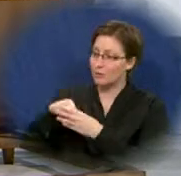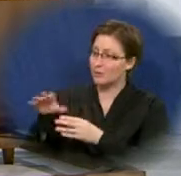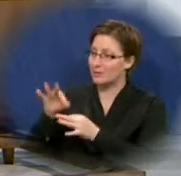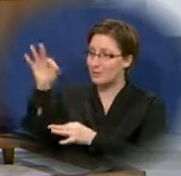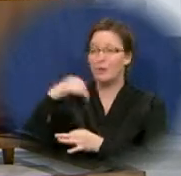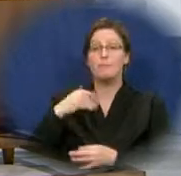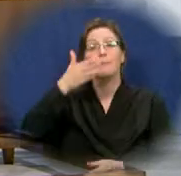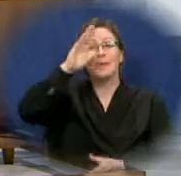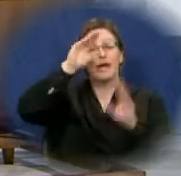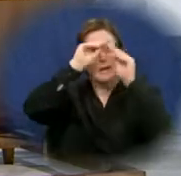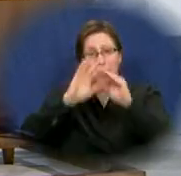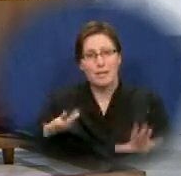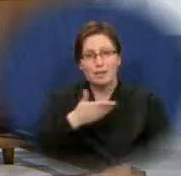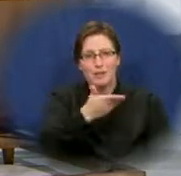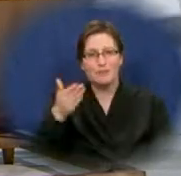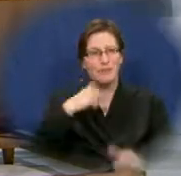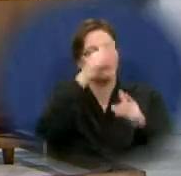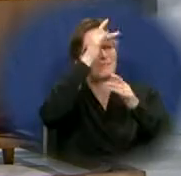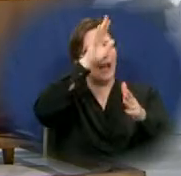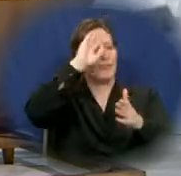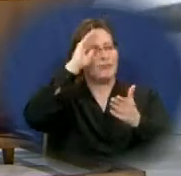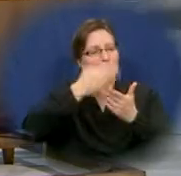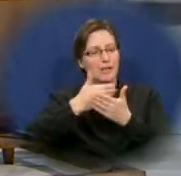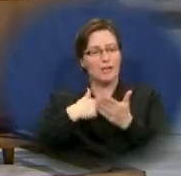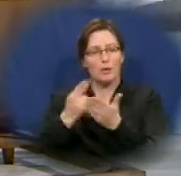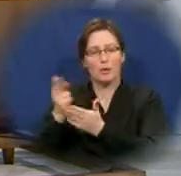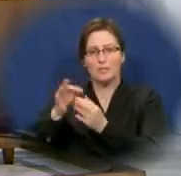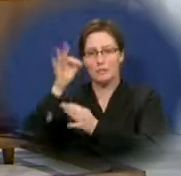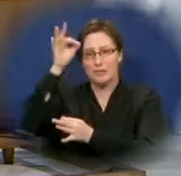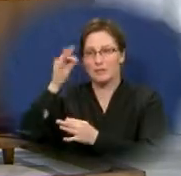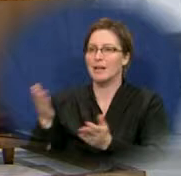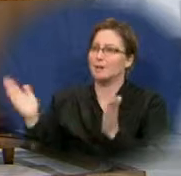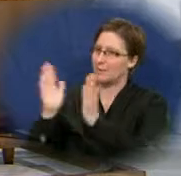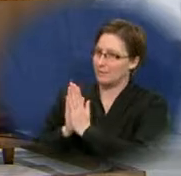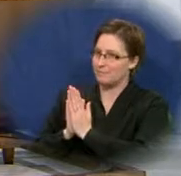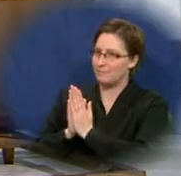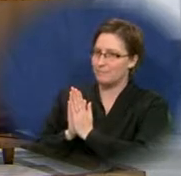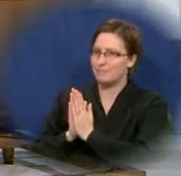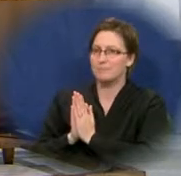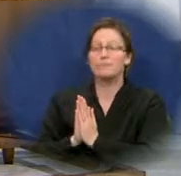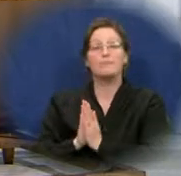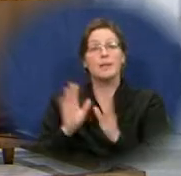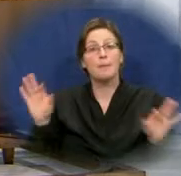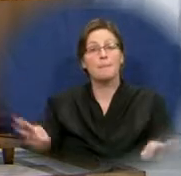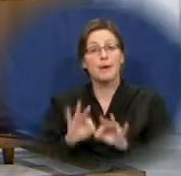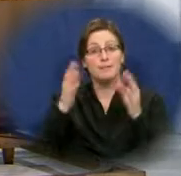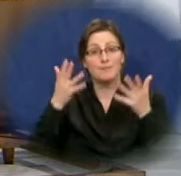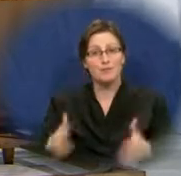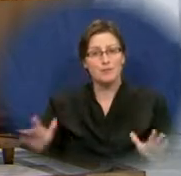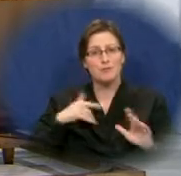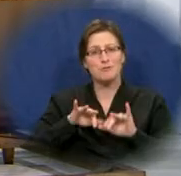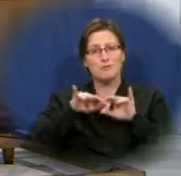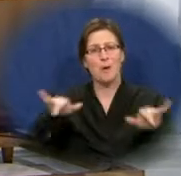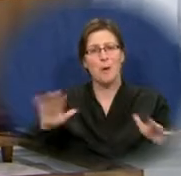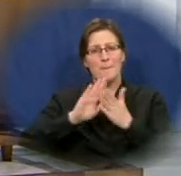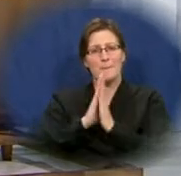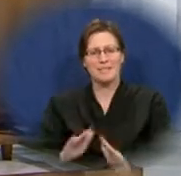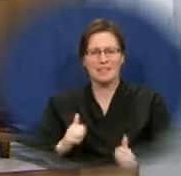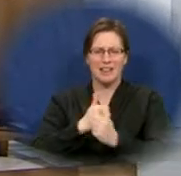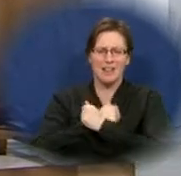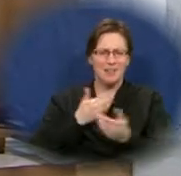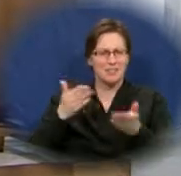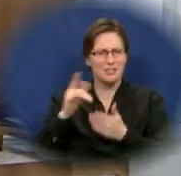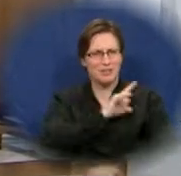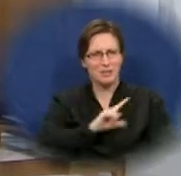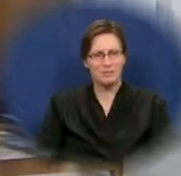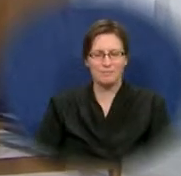May Almighty God bless you, the Father, the Son, and the Holy Spirit. Amen. Our Mass has ended. Let us go in peace to love and